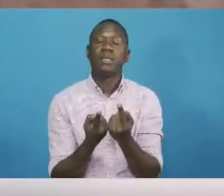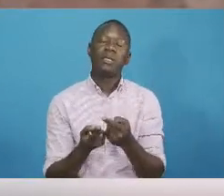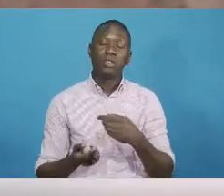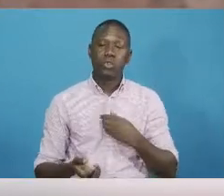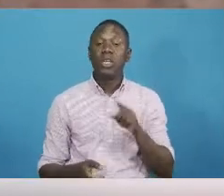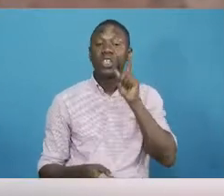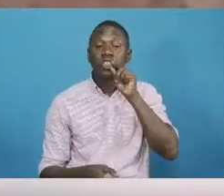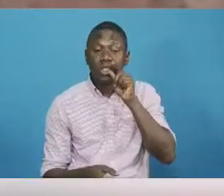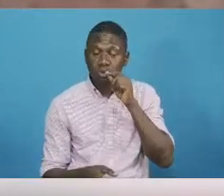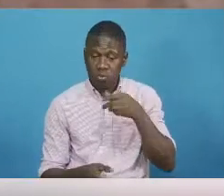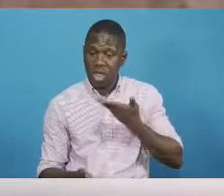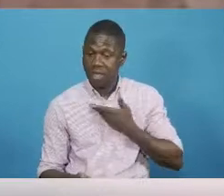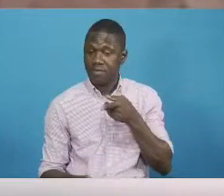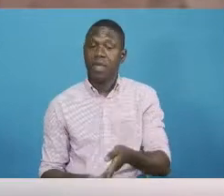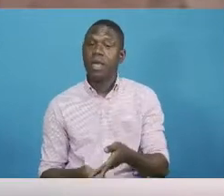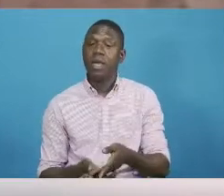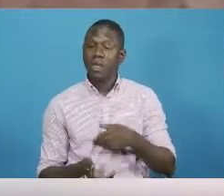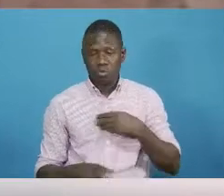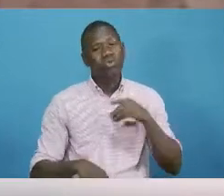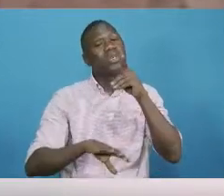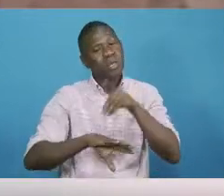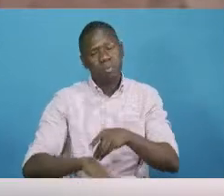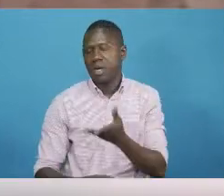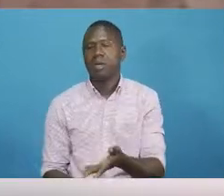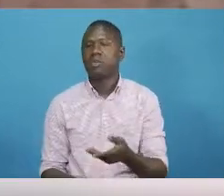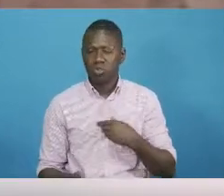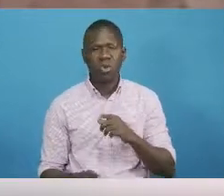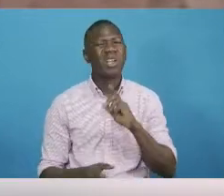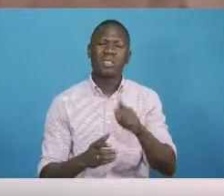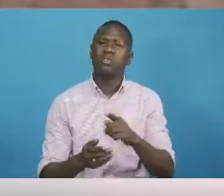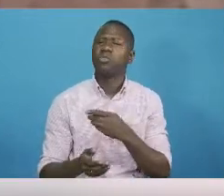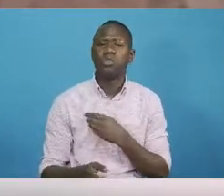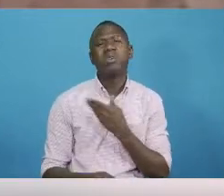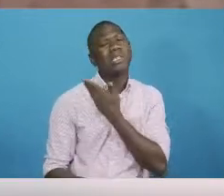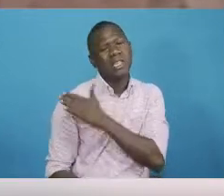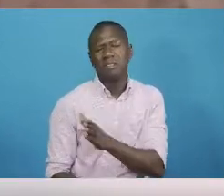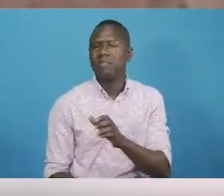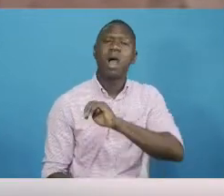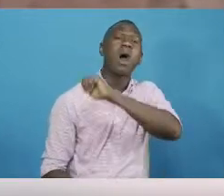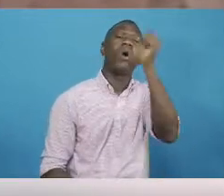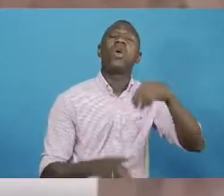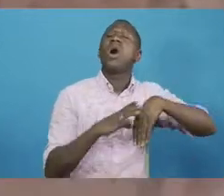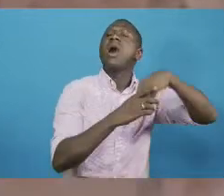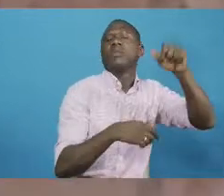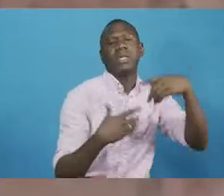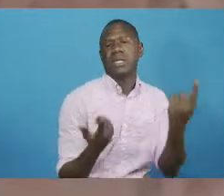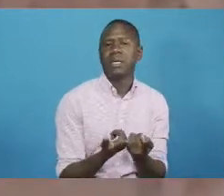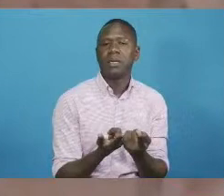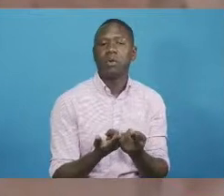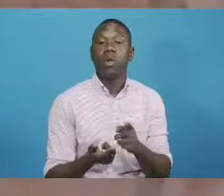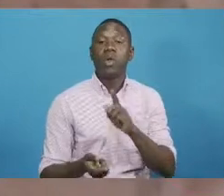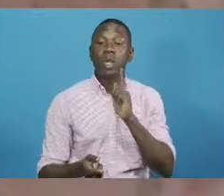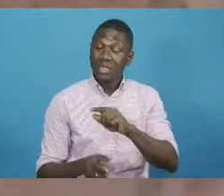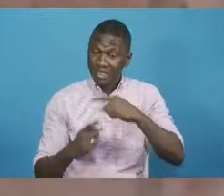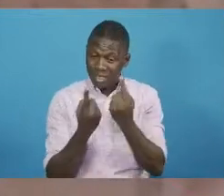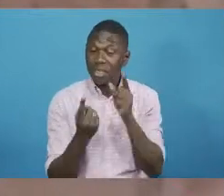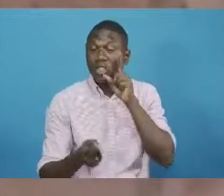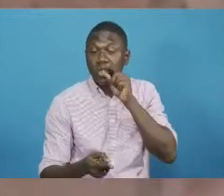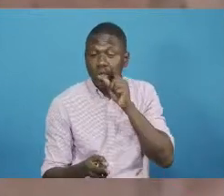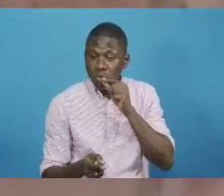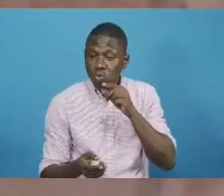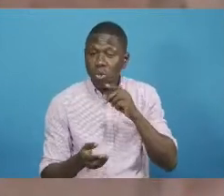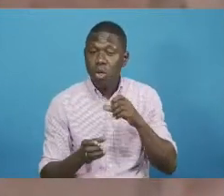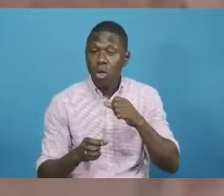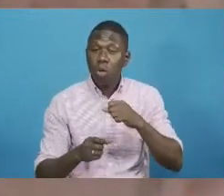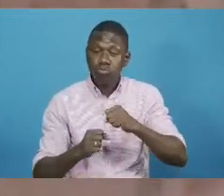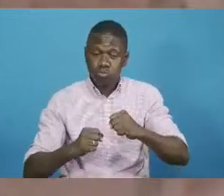country. Because the one that are coming, you don't know how they are. Yeah, they may not be healthy, but the one we have here, they